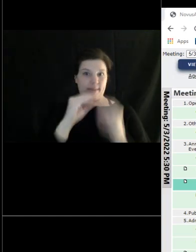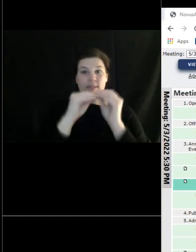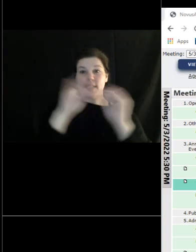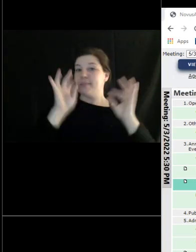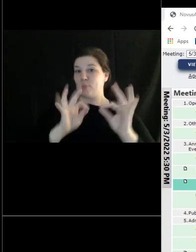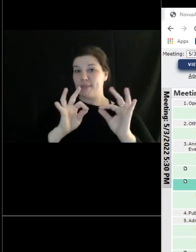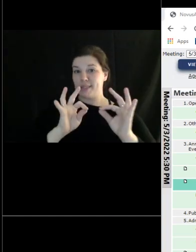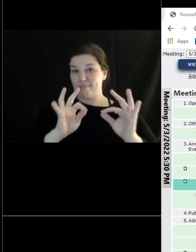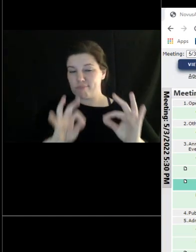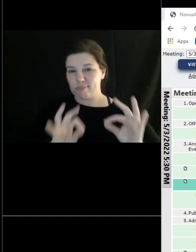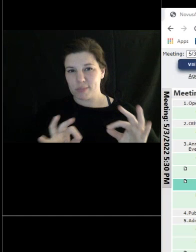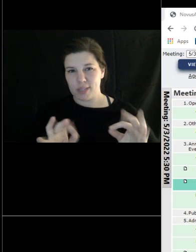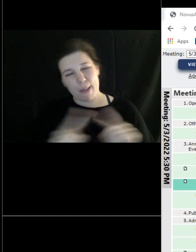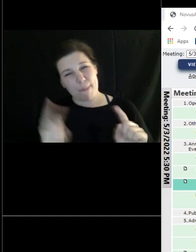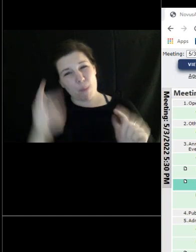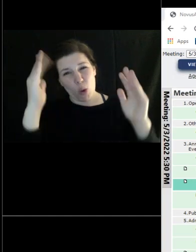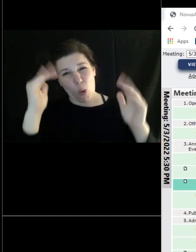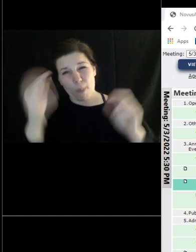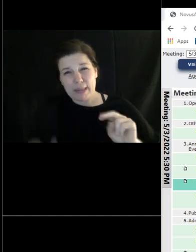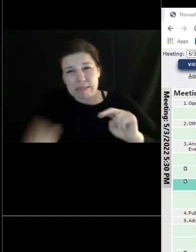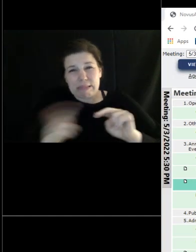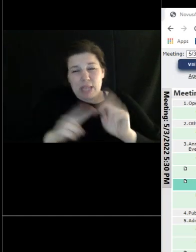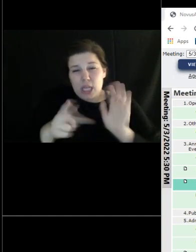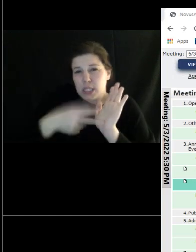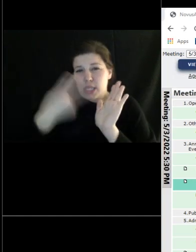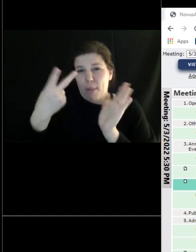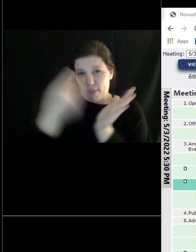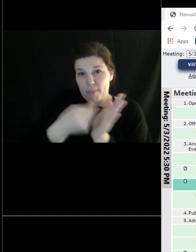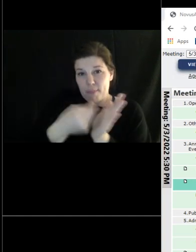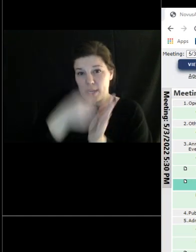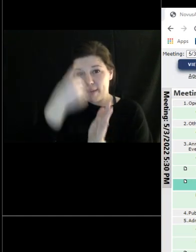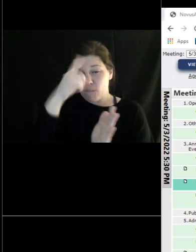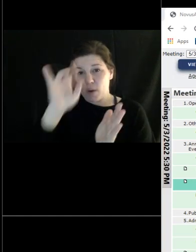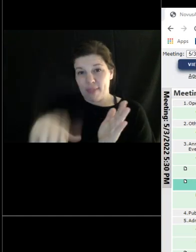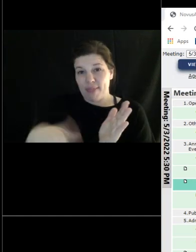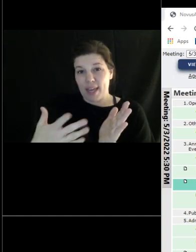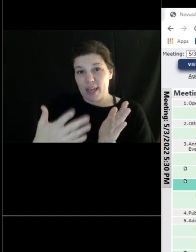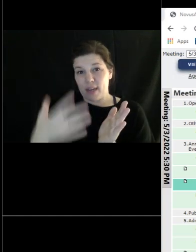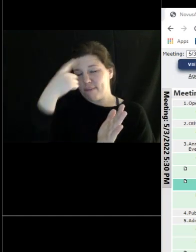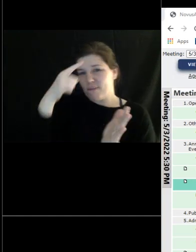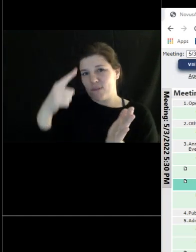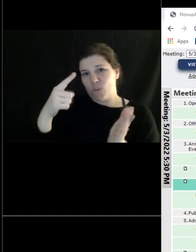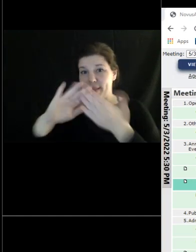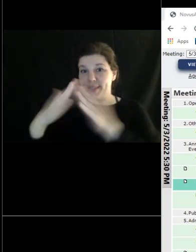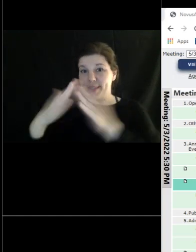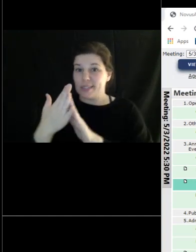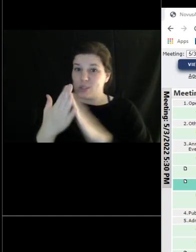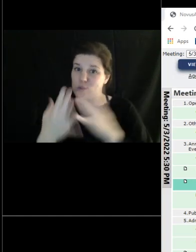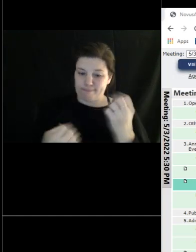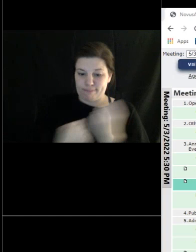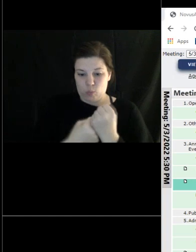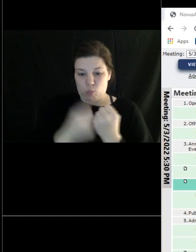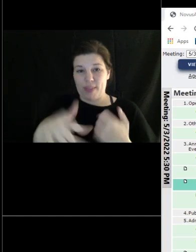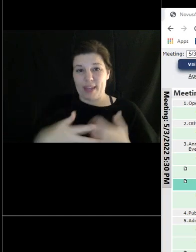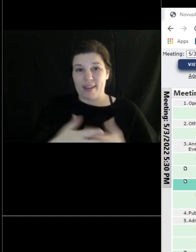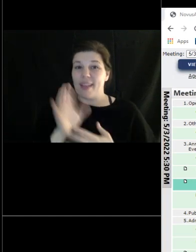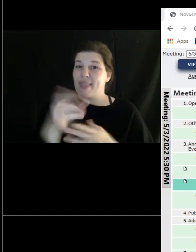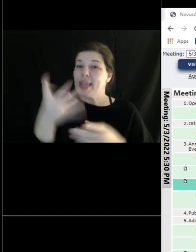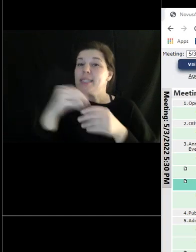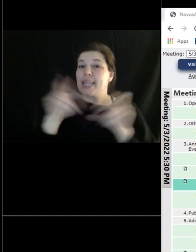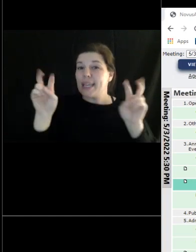we're going to be able to double at least the city's resources to it. Now, of course, the big asterisk on this is that's in the General Appropriation Act. It has not gone